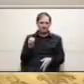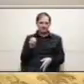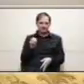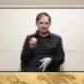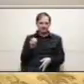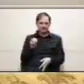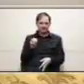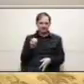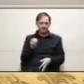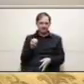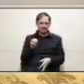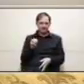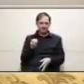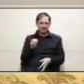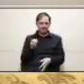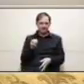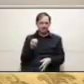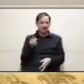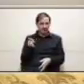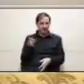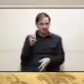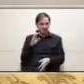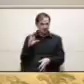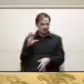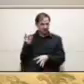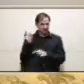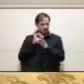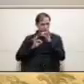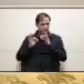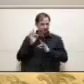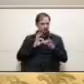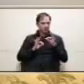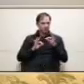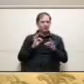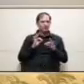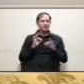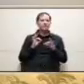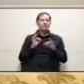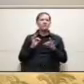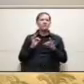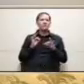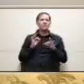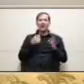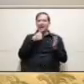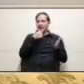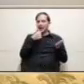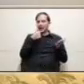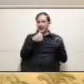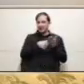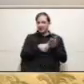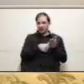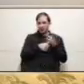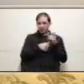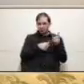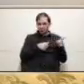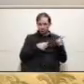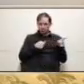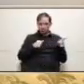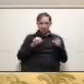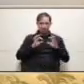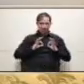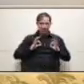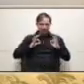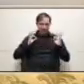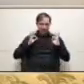think the MEC did indicate to the municipality, the letter written to the mayor about the term